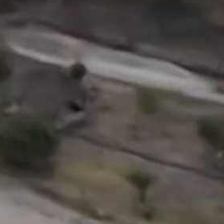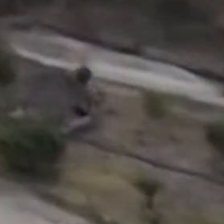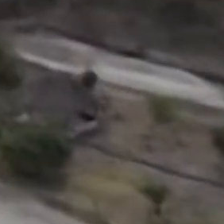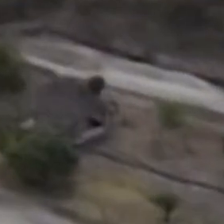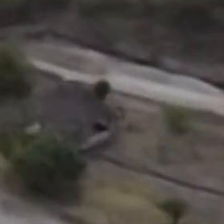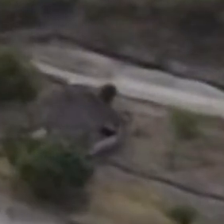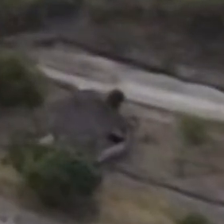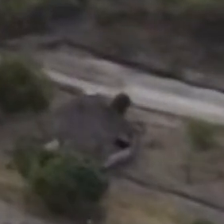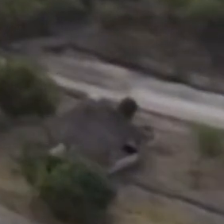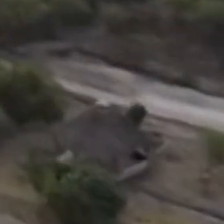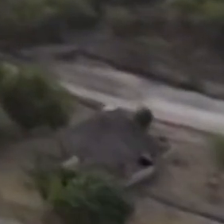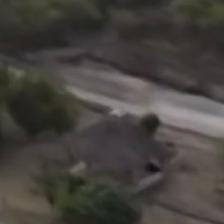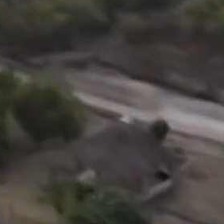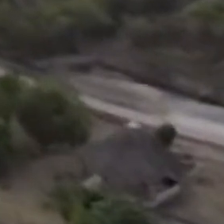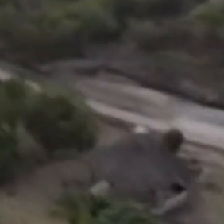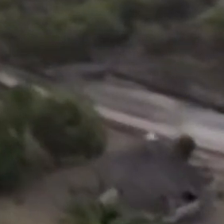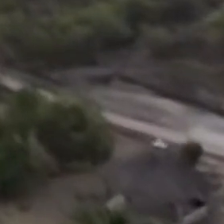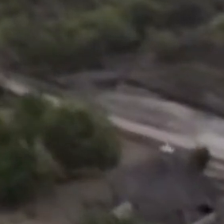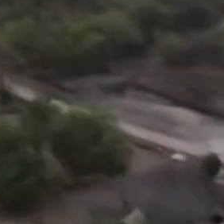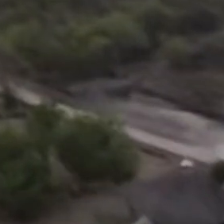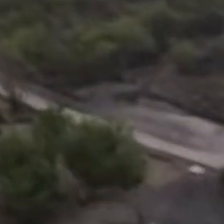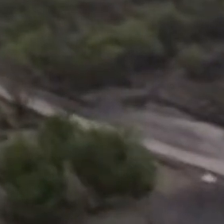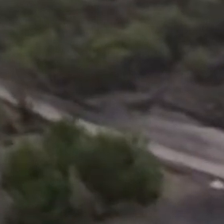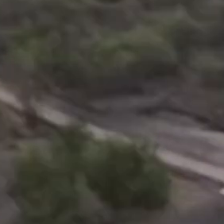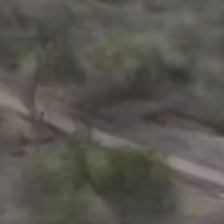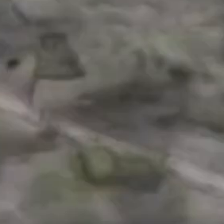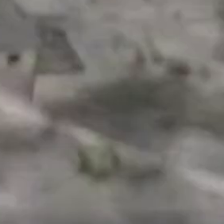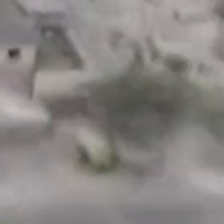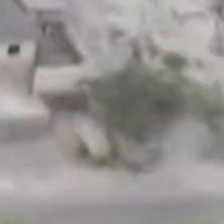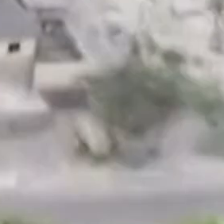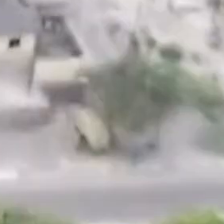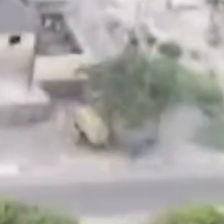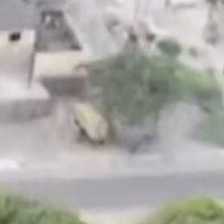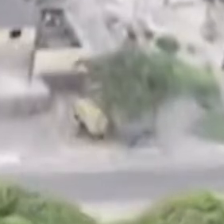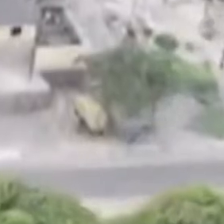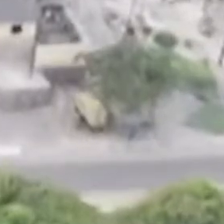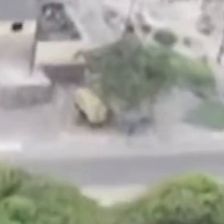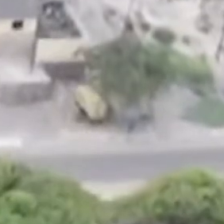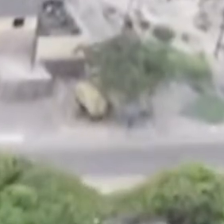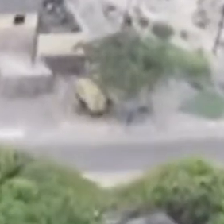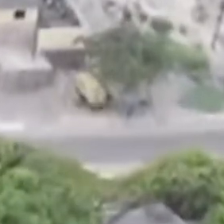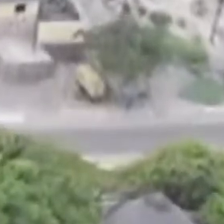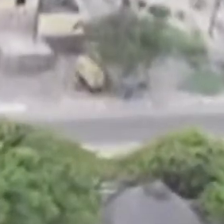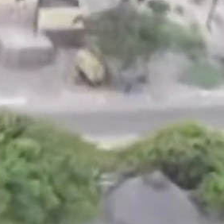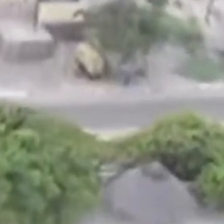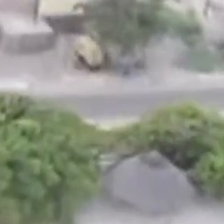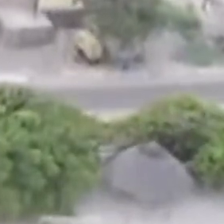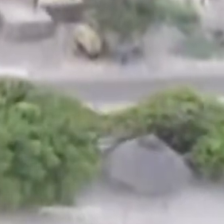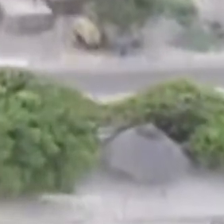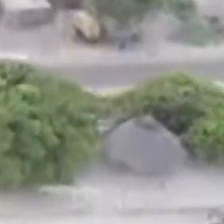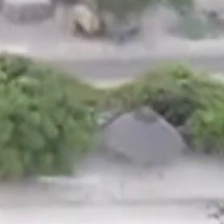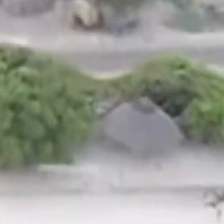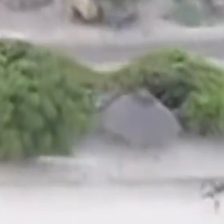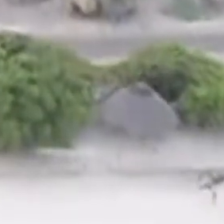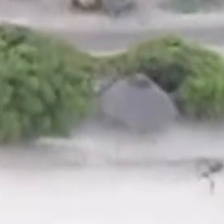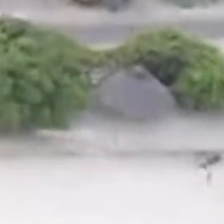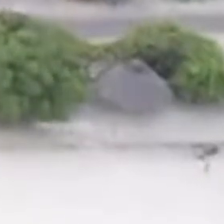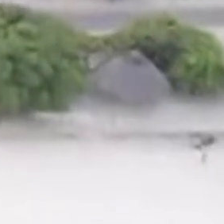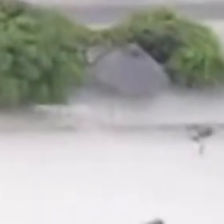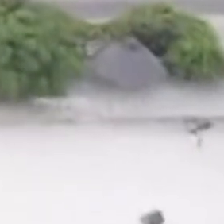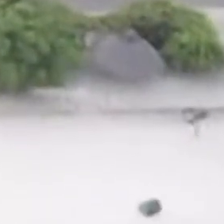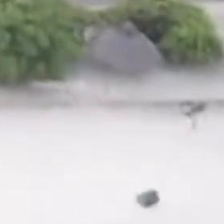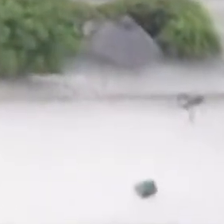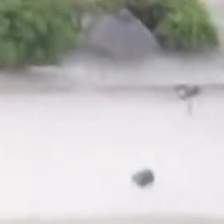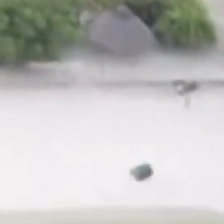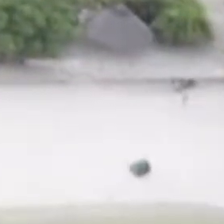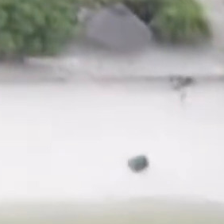God, learn to love each other. You must sister, you're my brother. Right or wrong, together